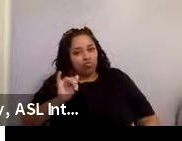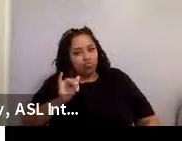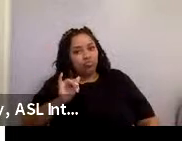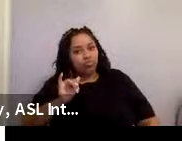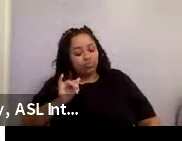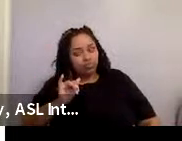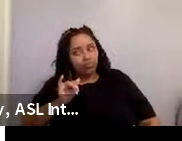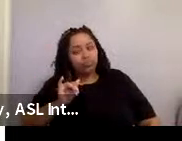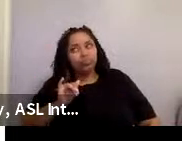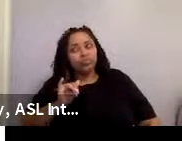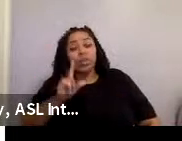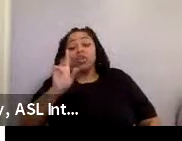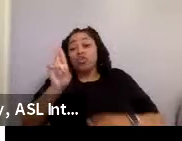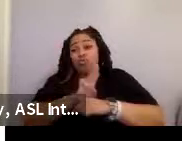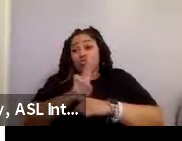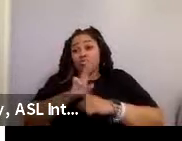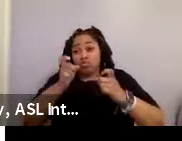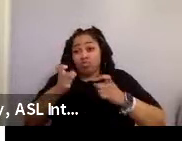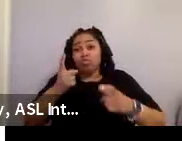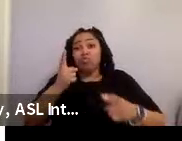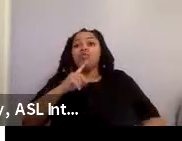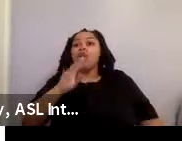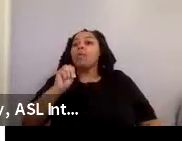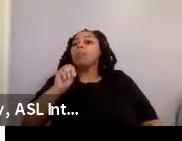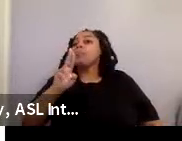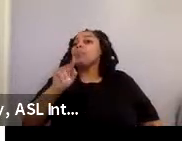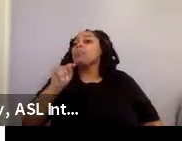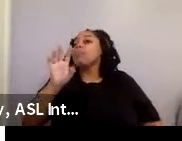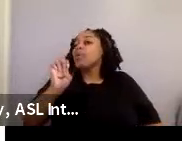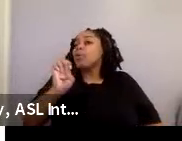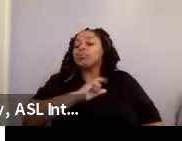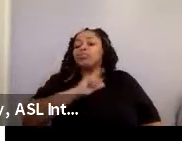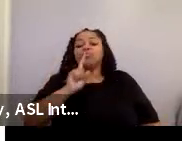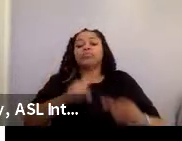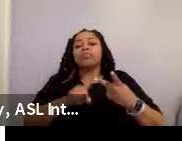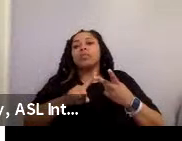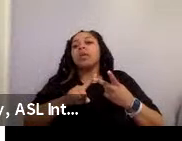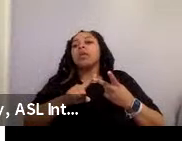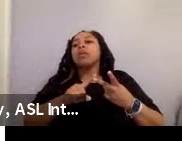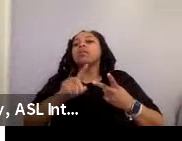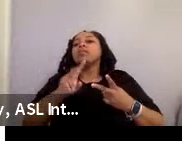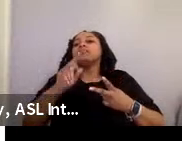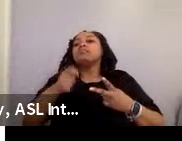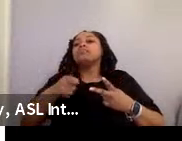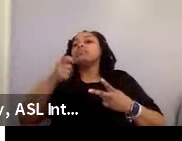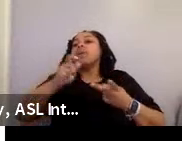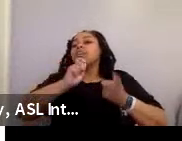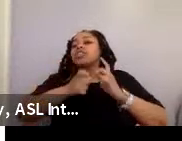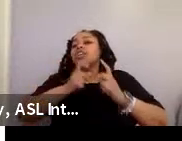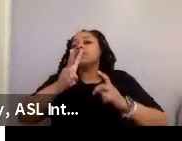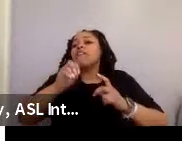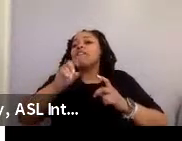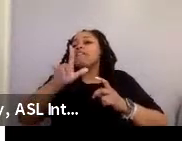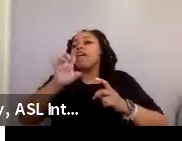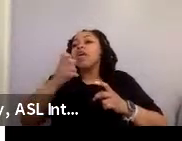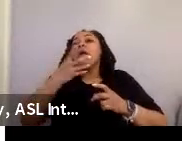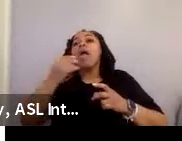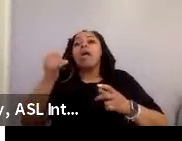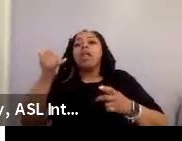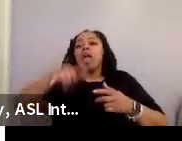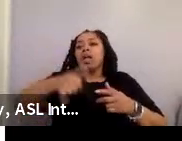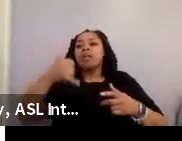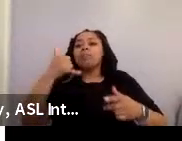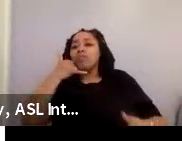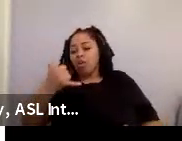And those user controls are for mute, volume adjustment, and to make a call or hang up. So